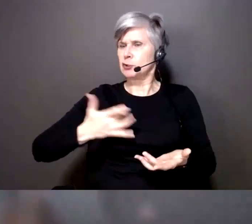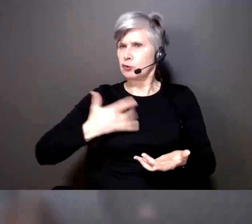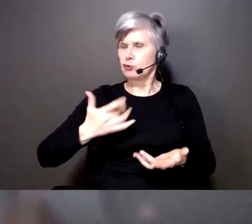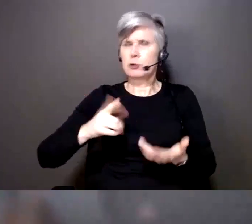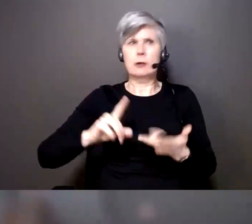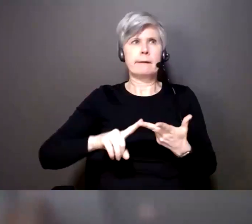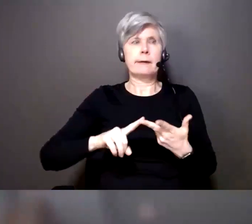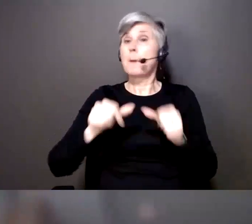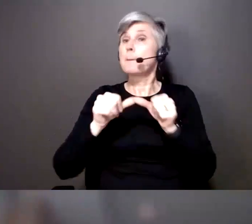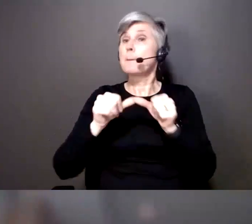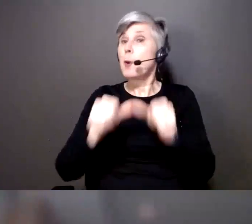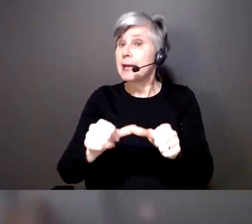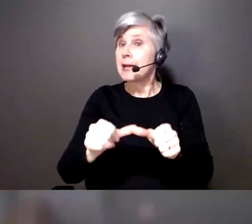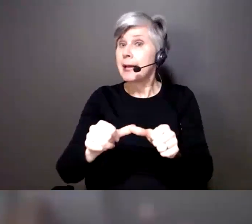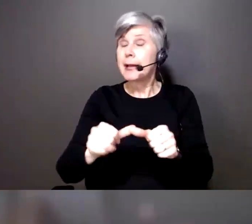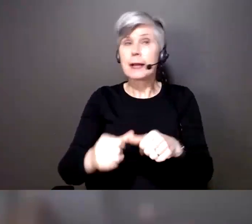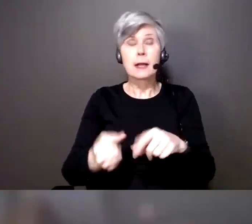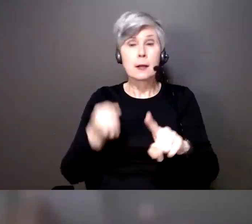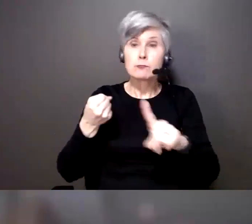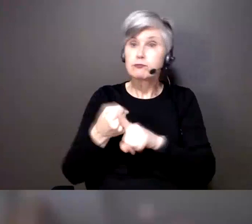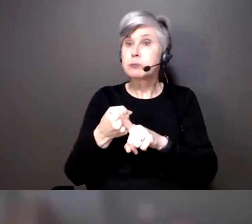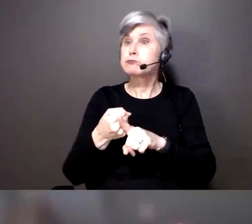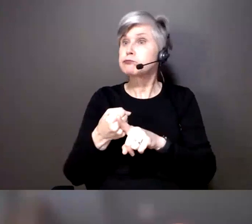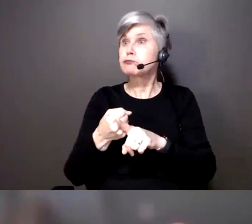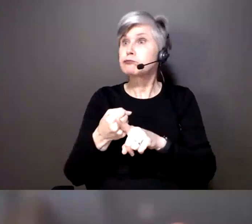episodic, or temporary.